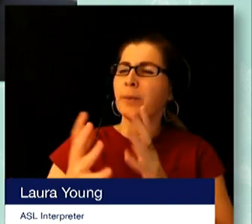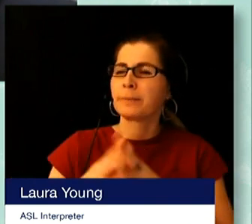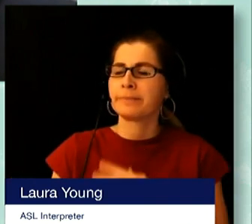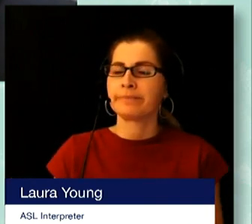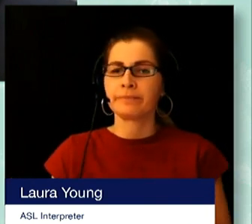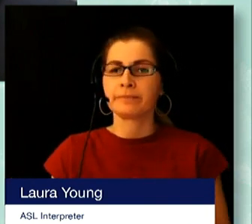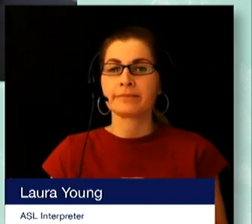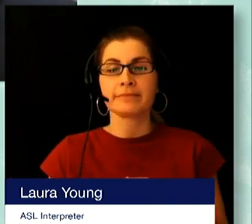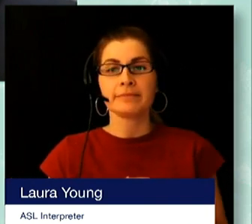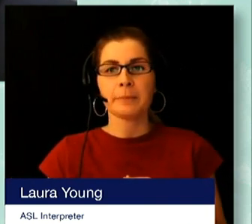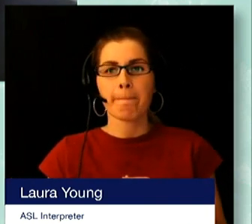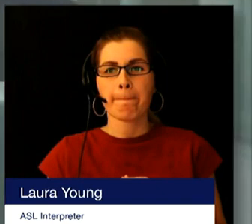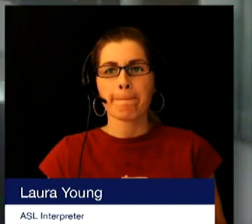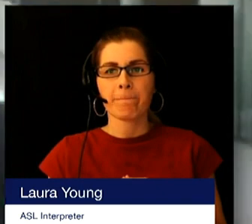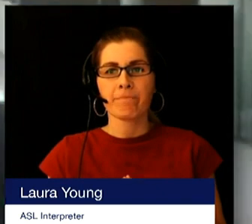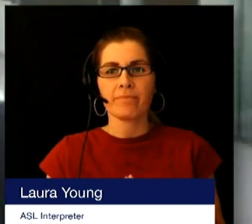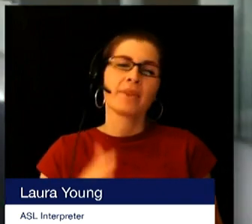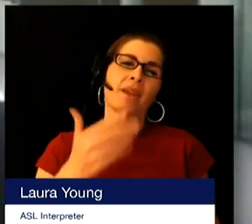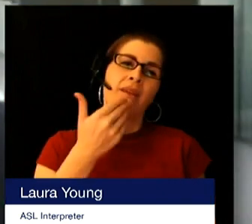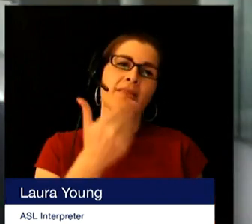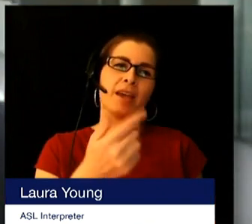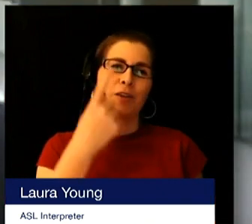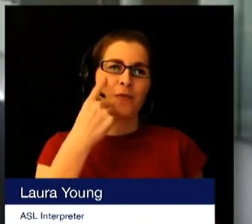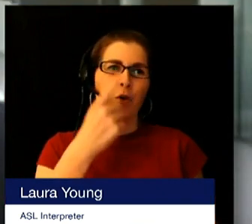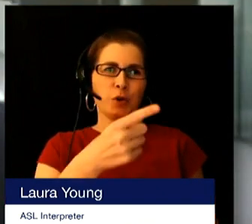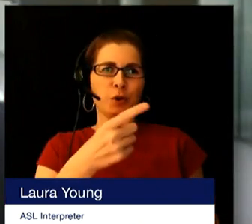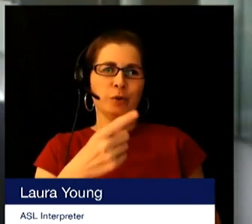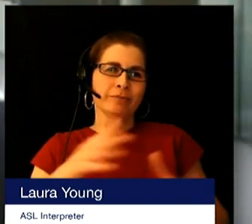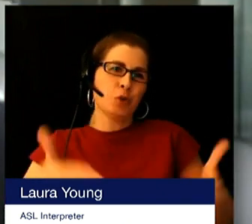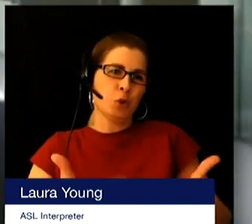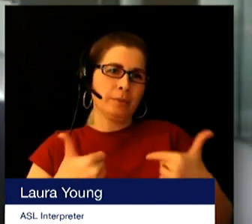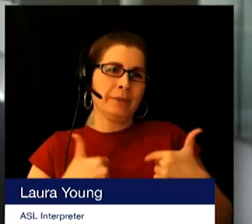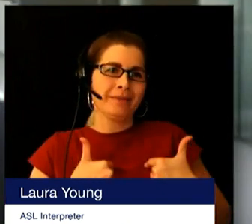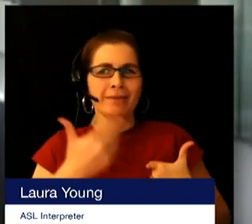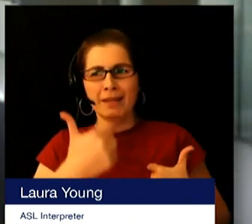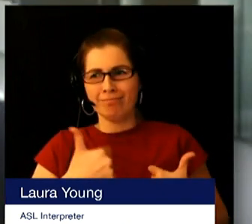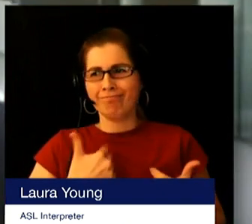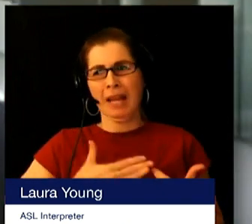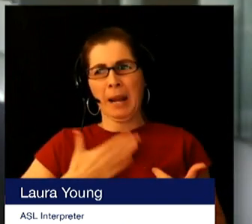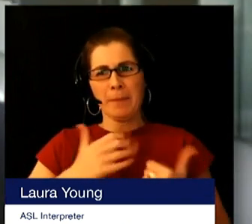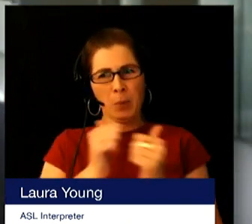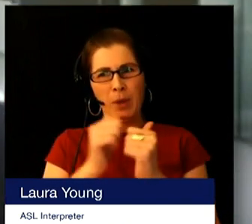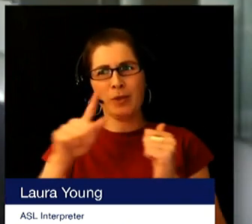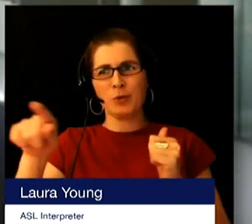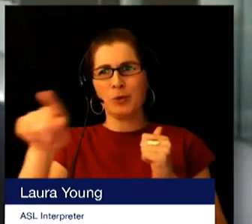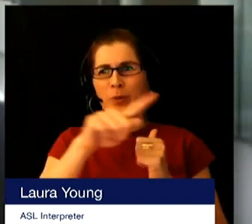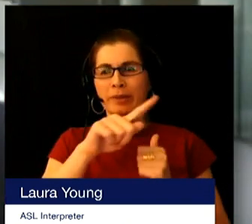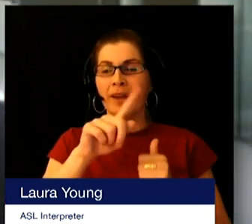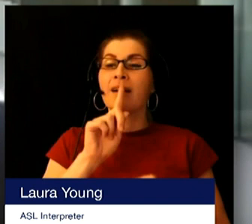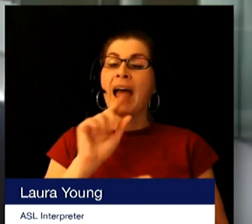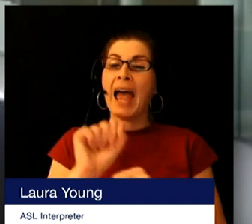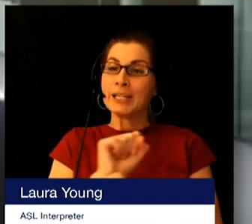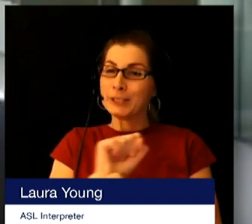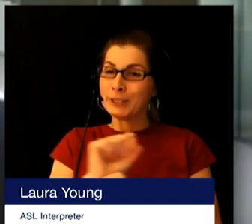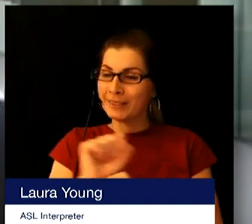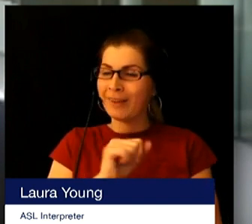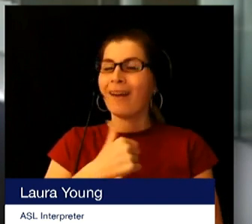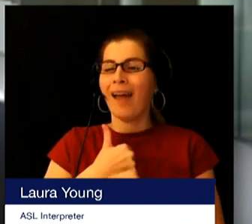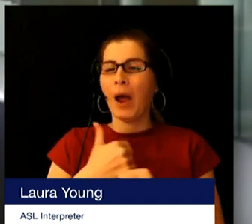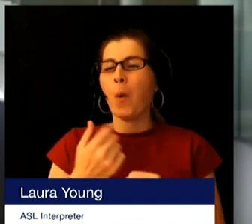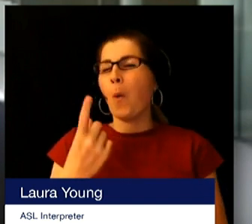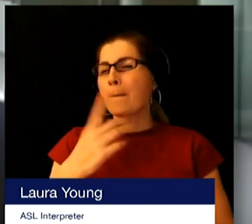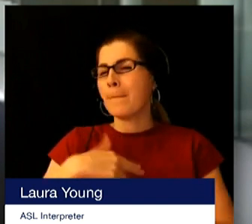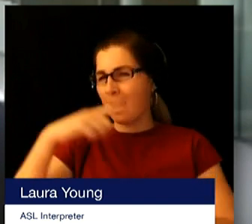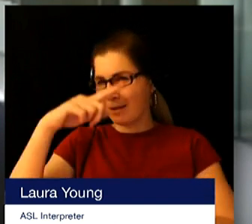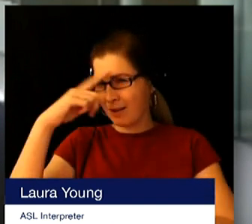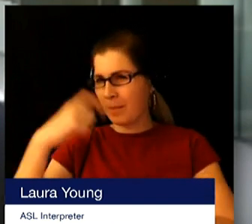Well, thank you for the generous introduction, Dylan. It's great to be here with all of you. I actually spent one of my law school summers working